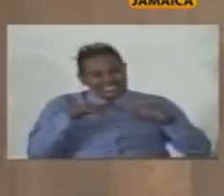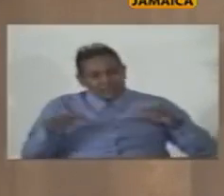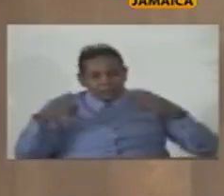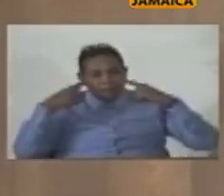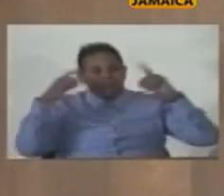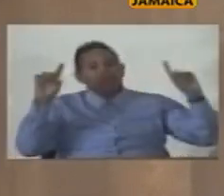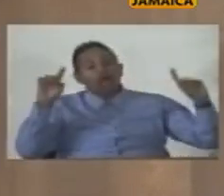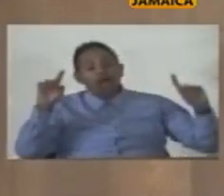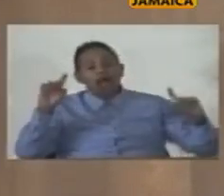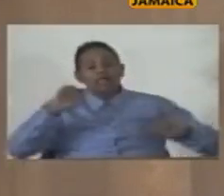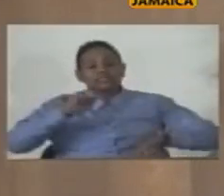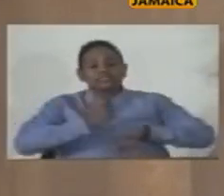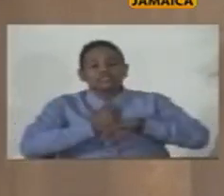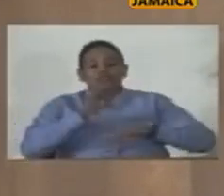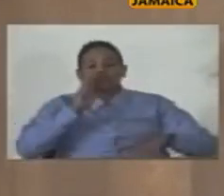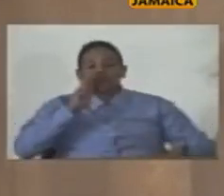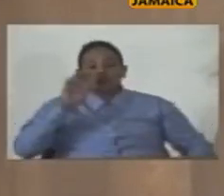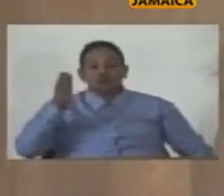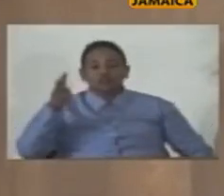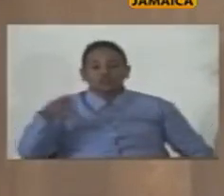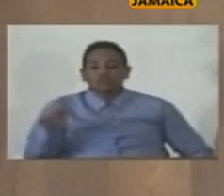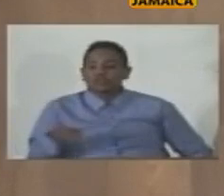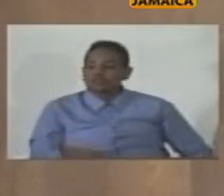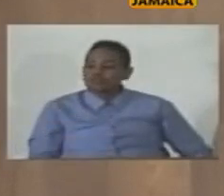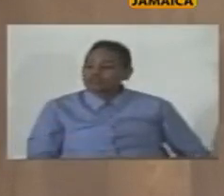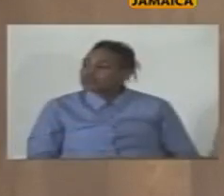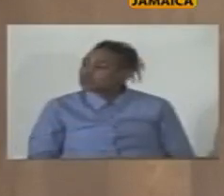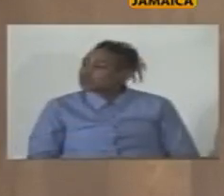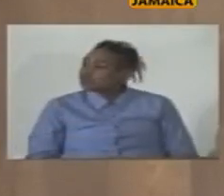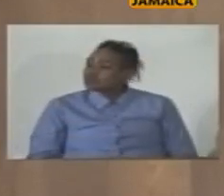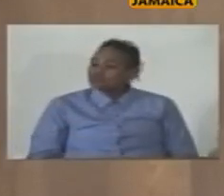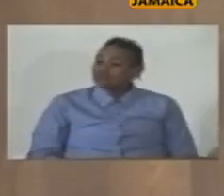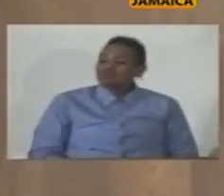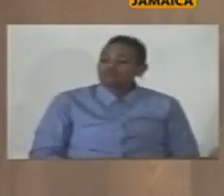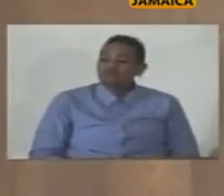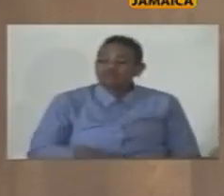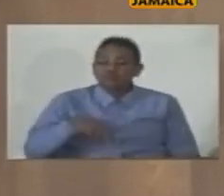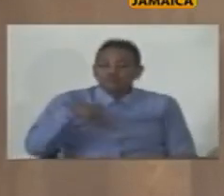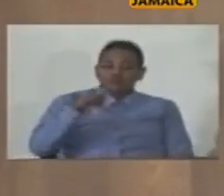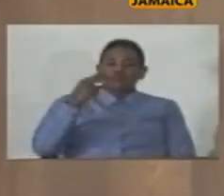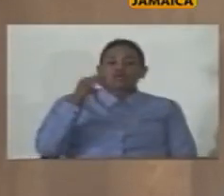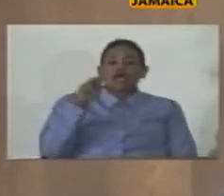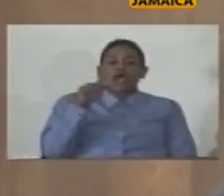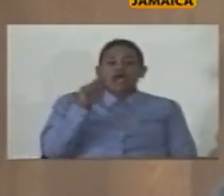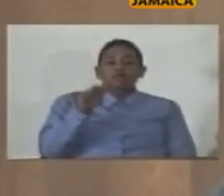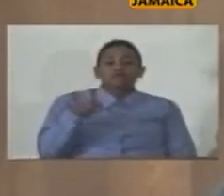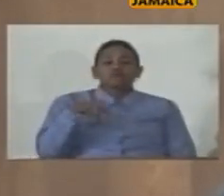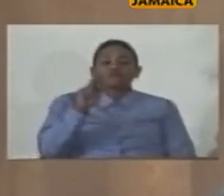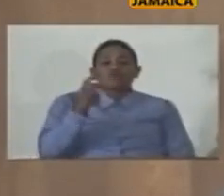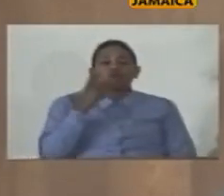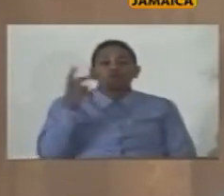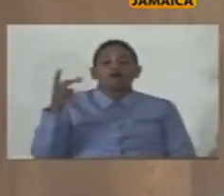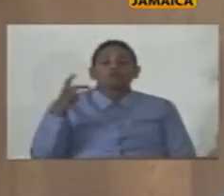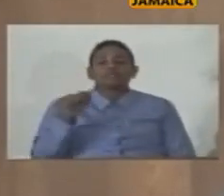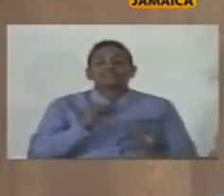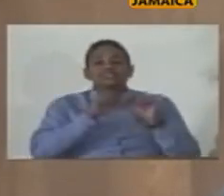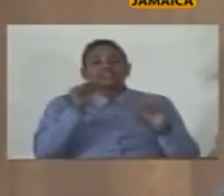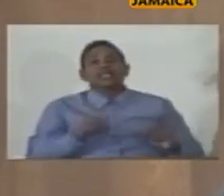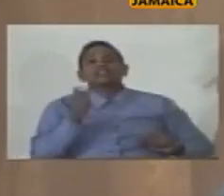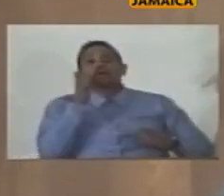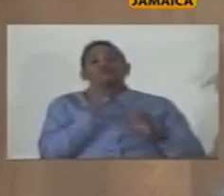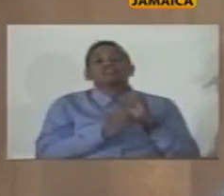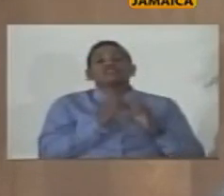citizens. The road to Hampton Road Pumping Station was recently renovated